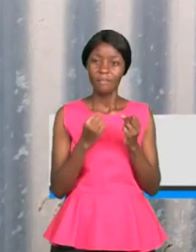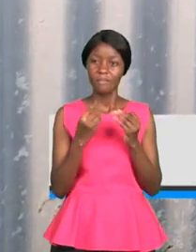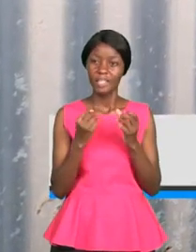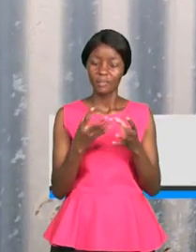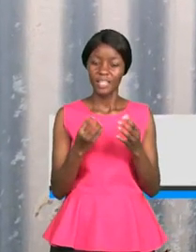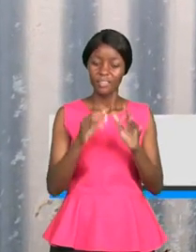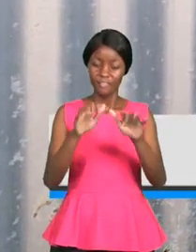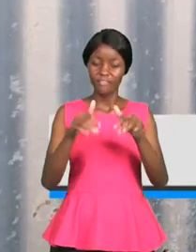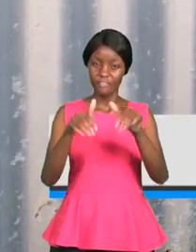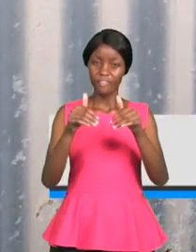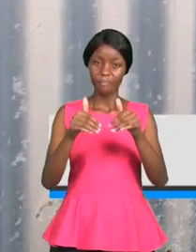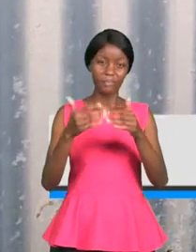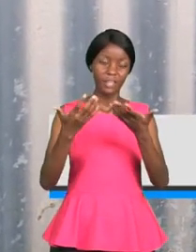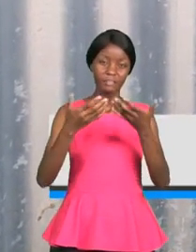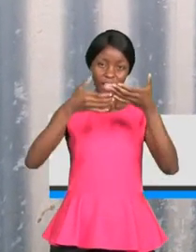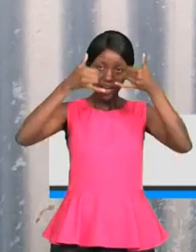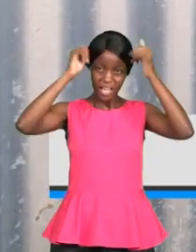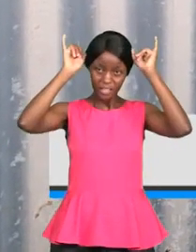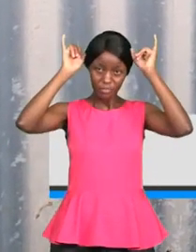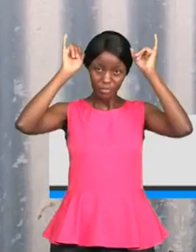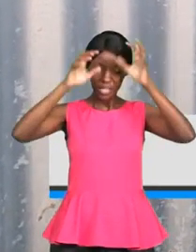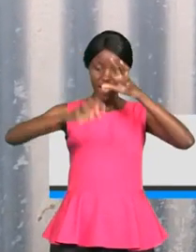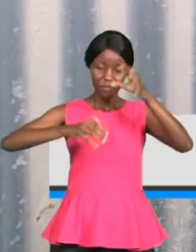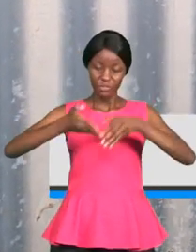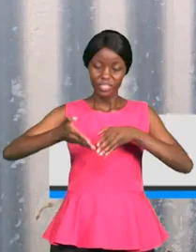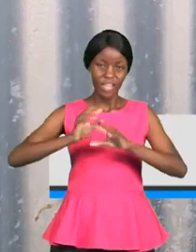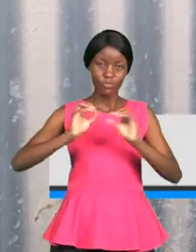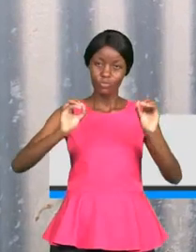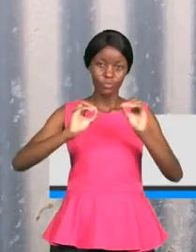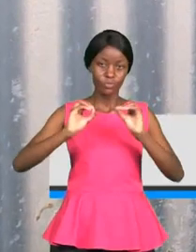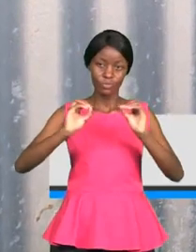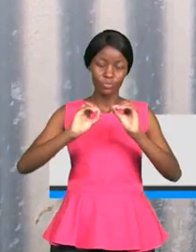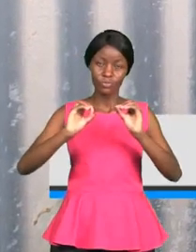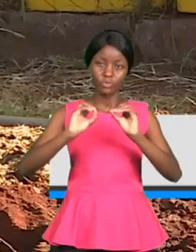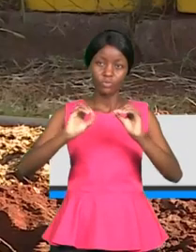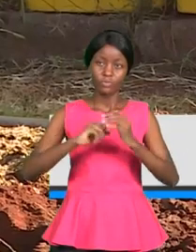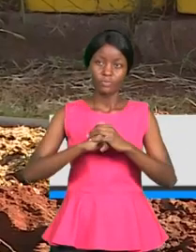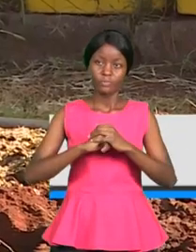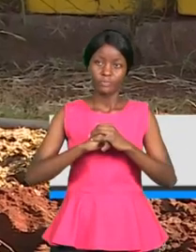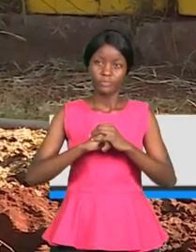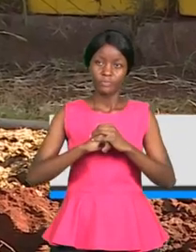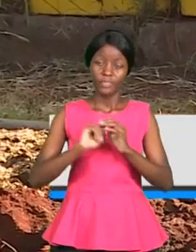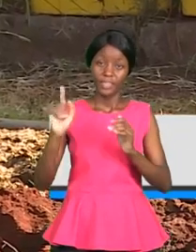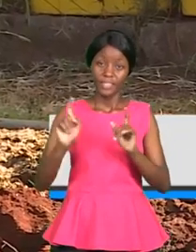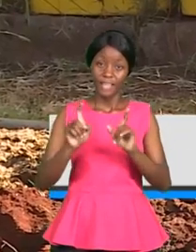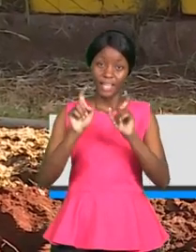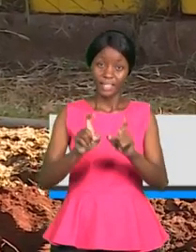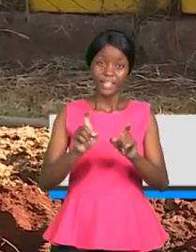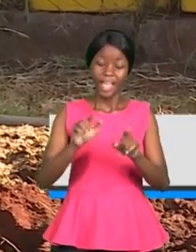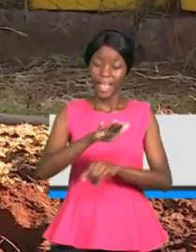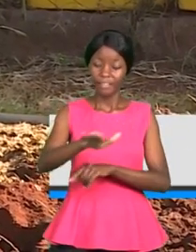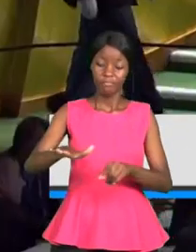farm animals for you to have this as a unit for biogas production. The need for